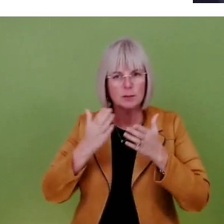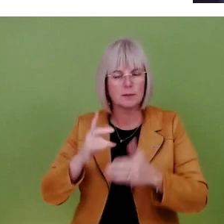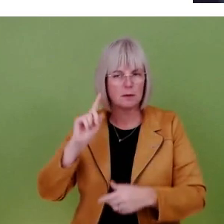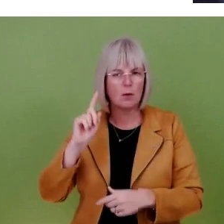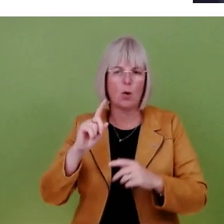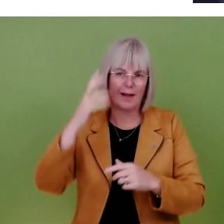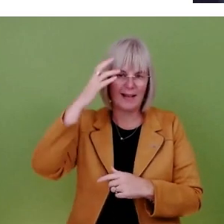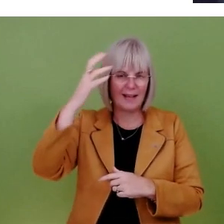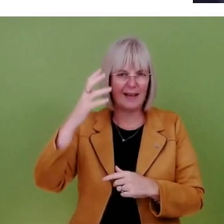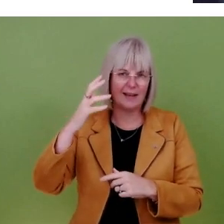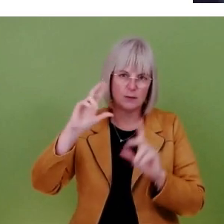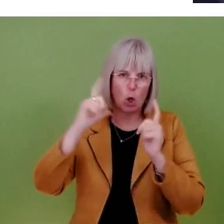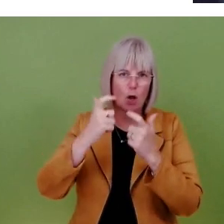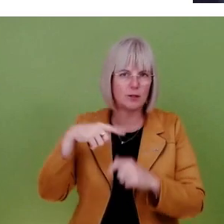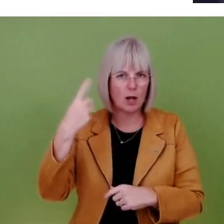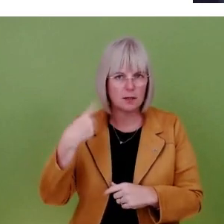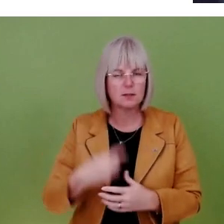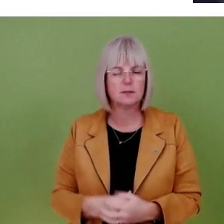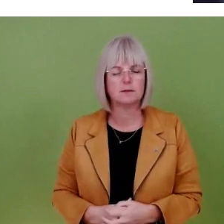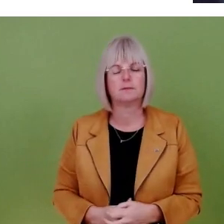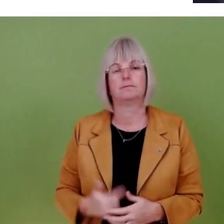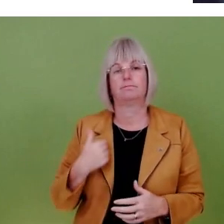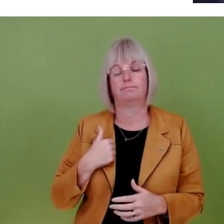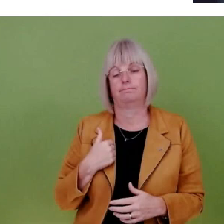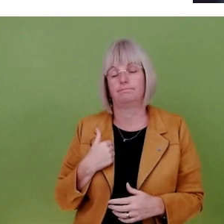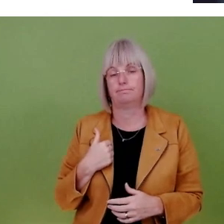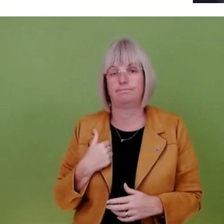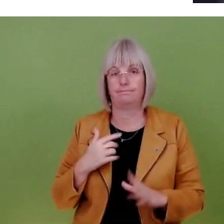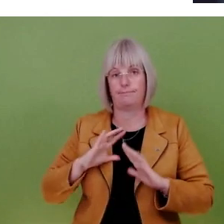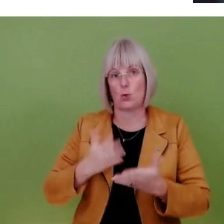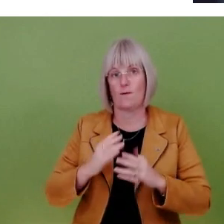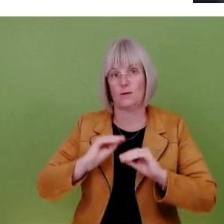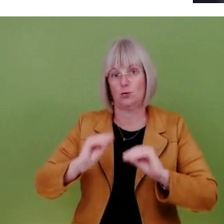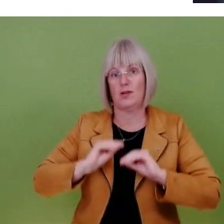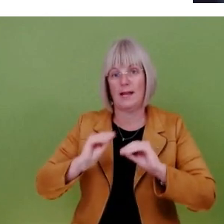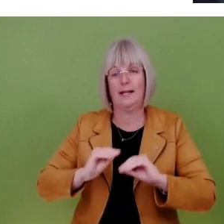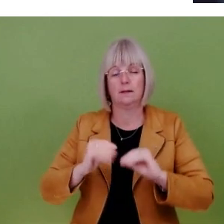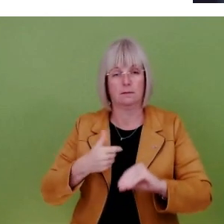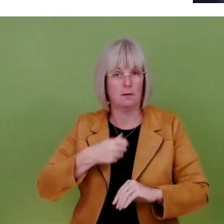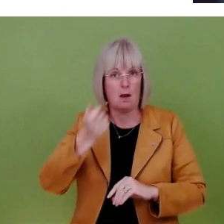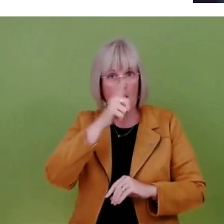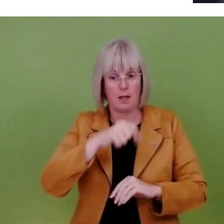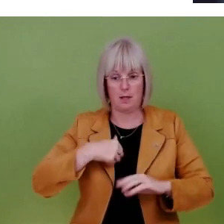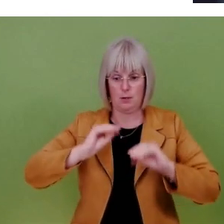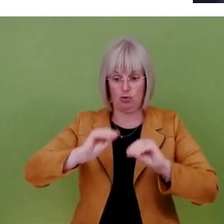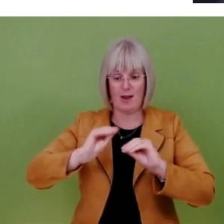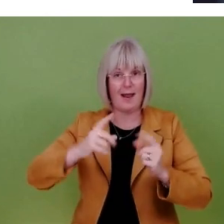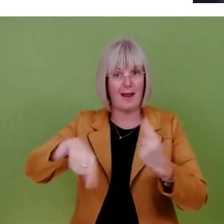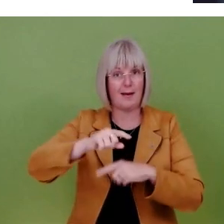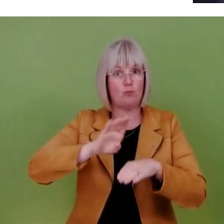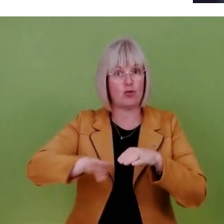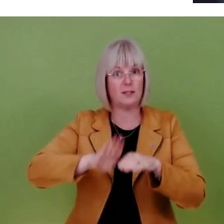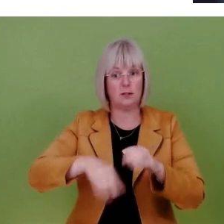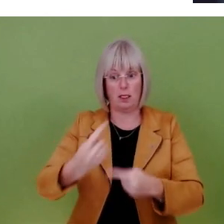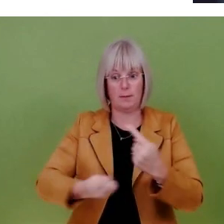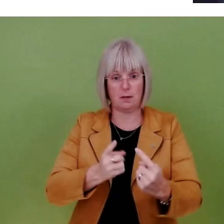offering these trainings. We're lucky in that we train practitioners who are directly treating children and young